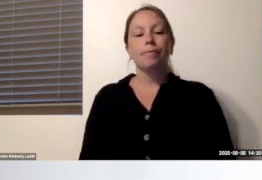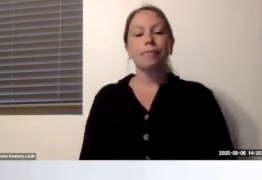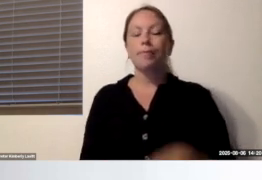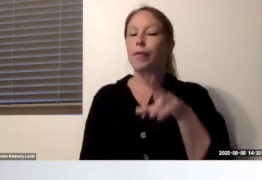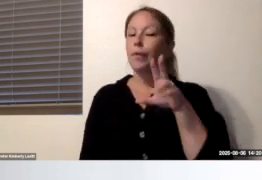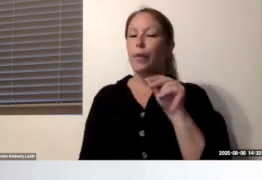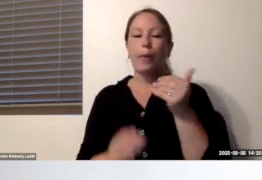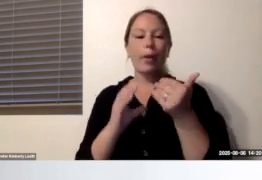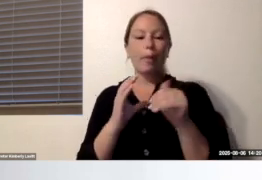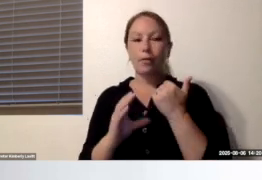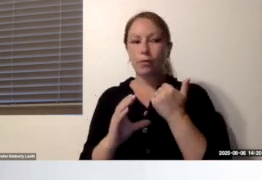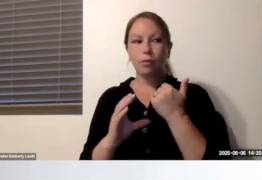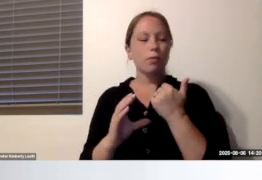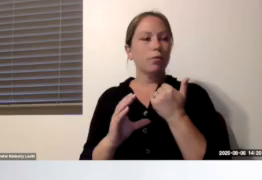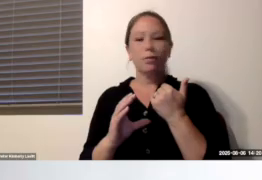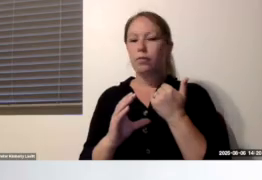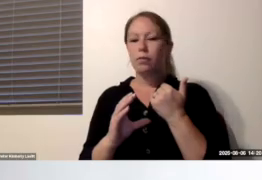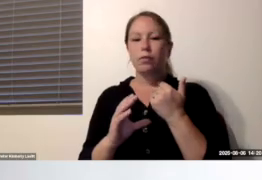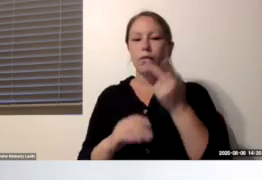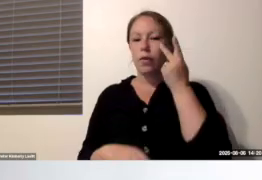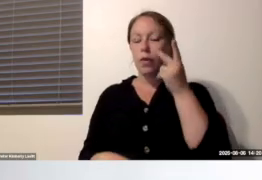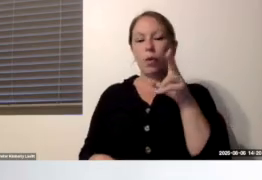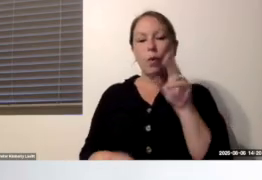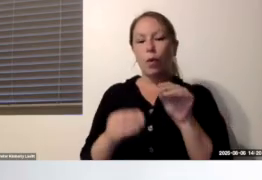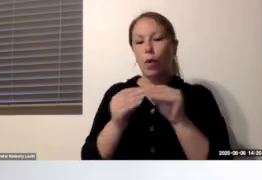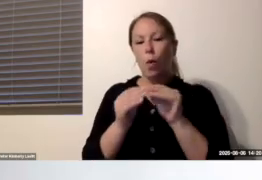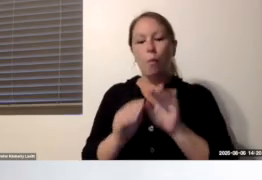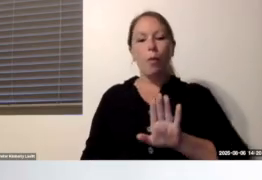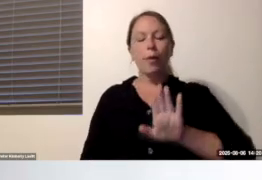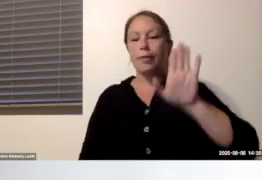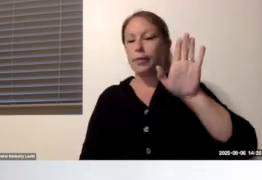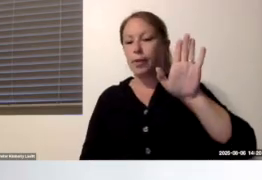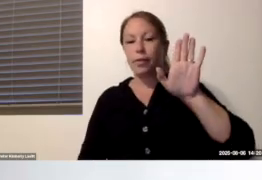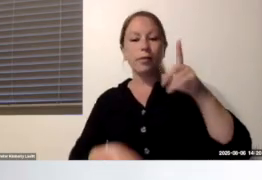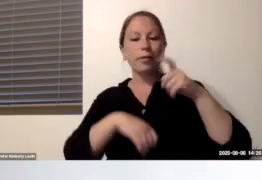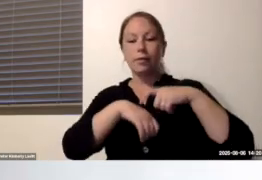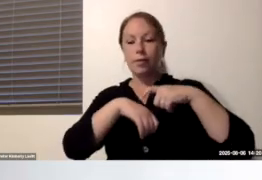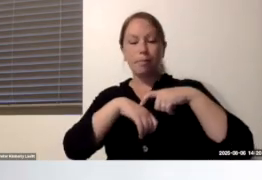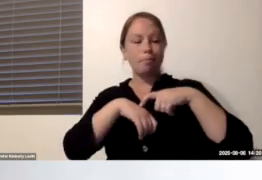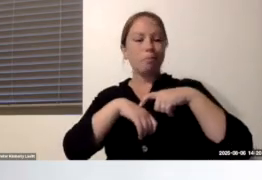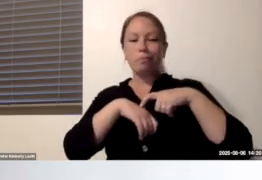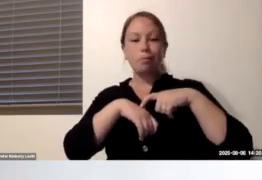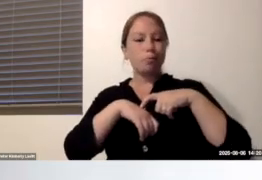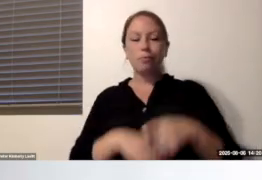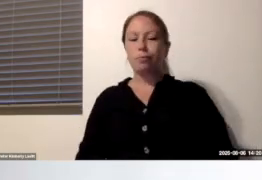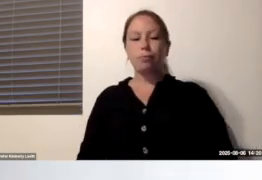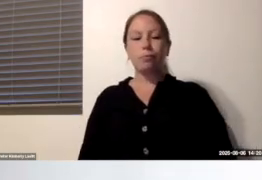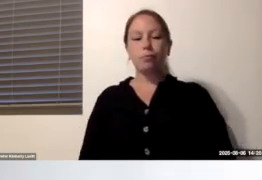No emails. I see no more raised hands at this time.